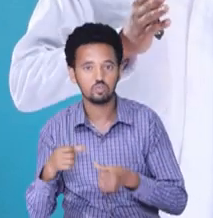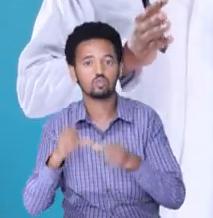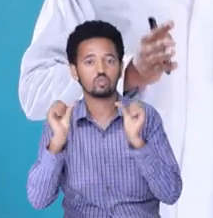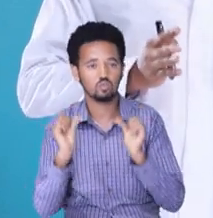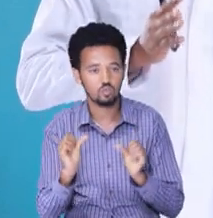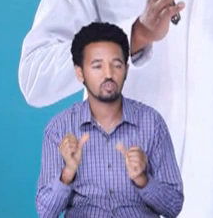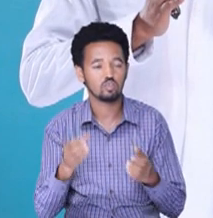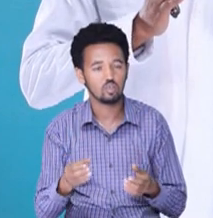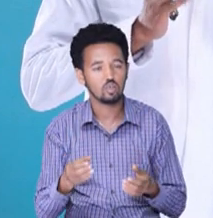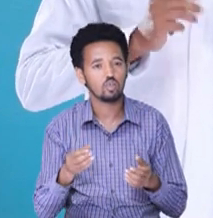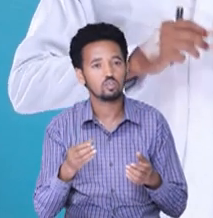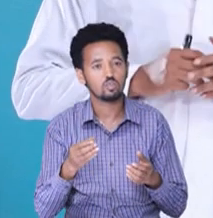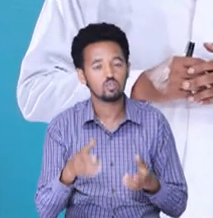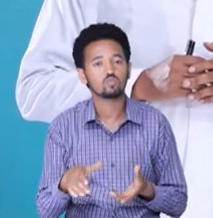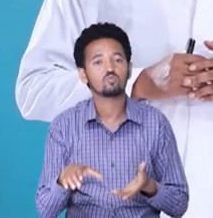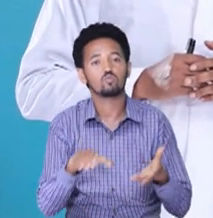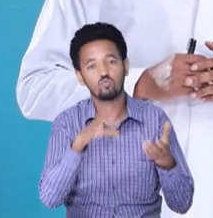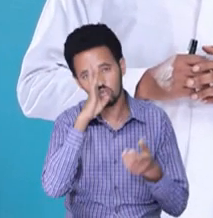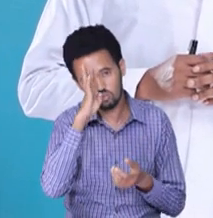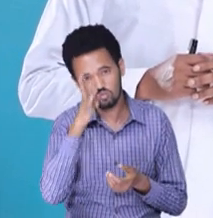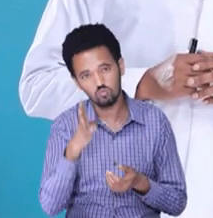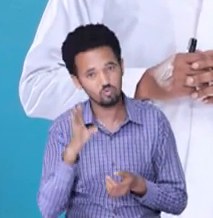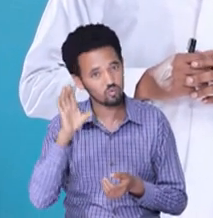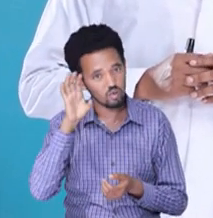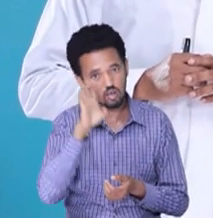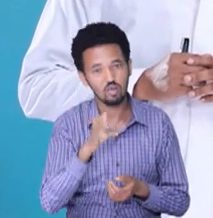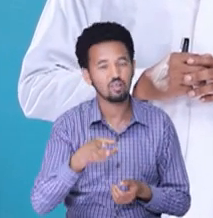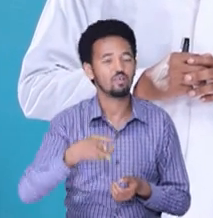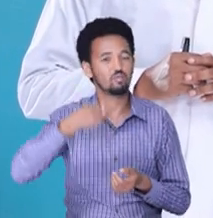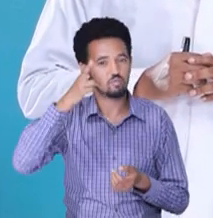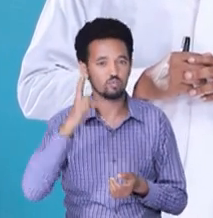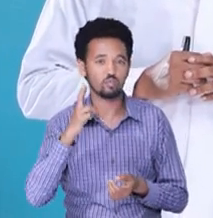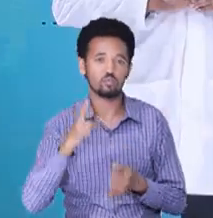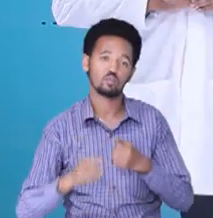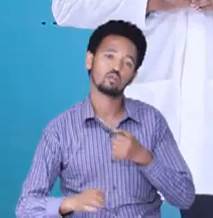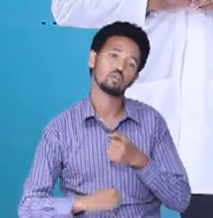The influence of the philosopher highly affected